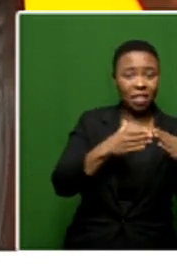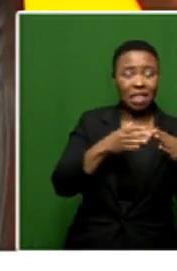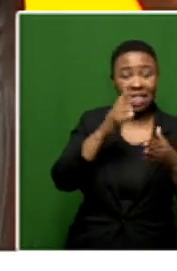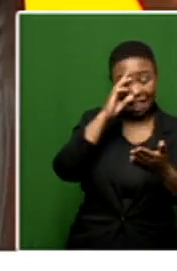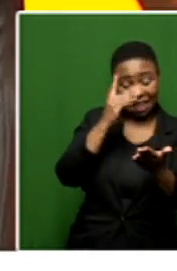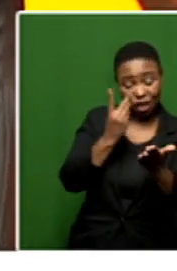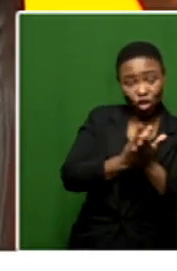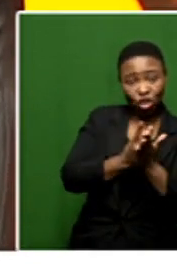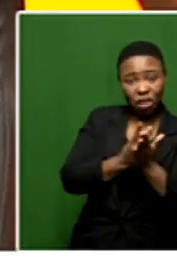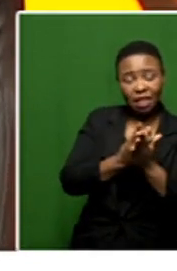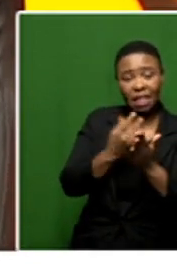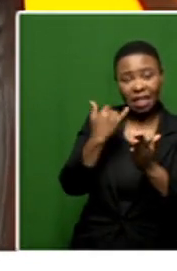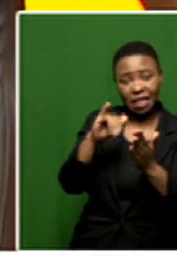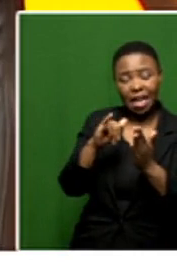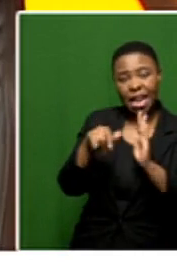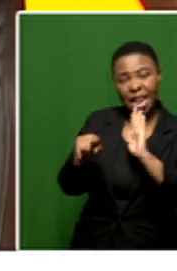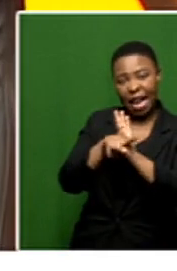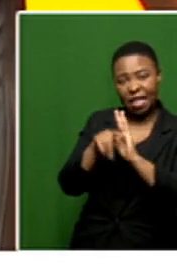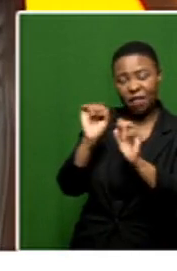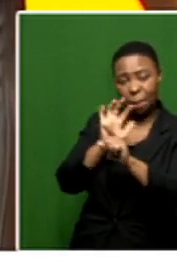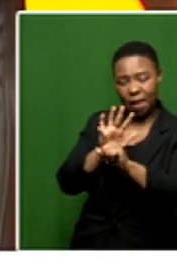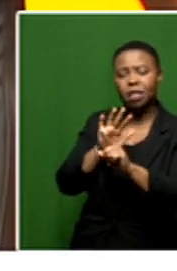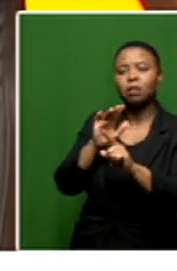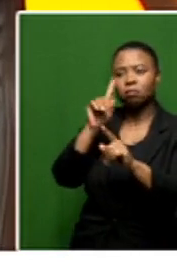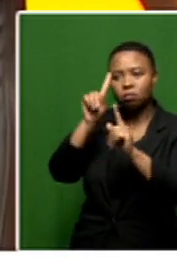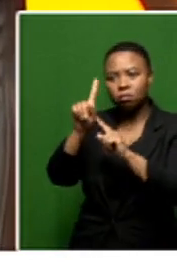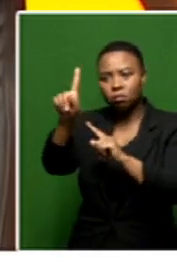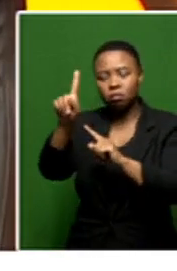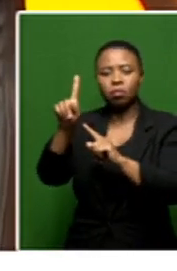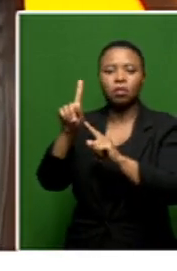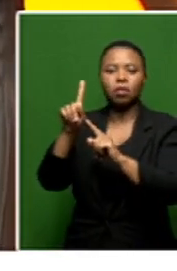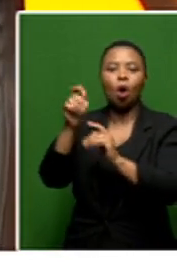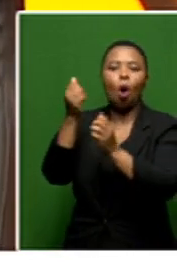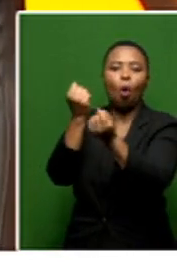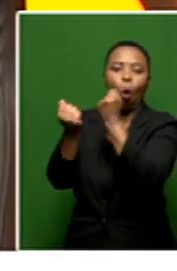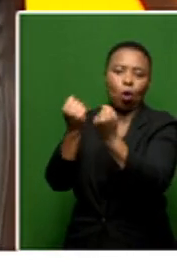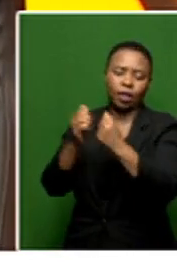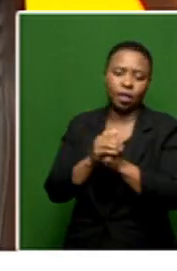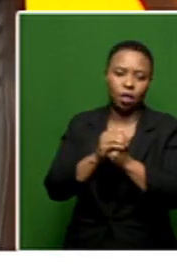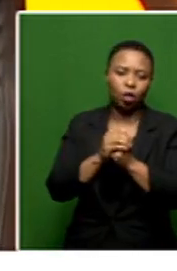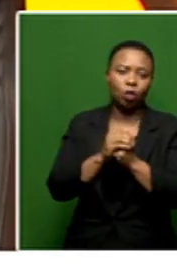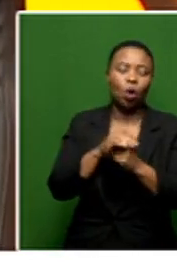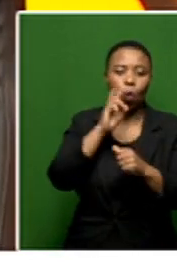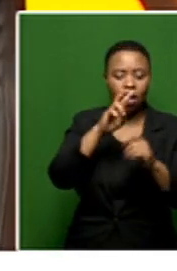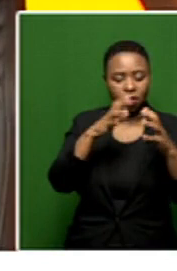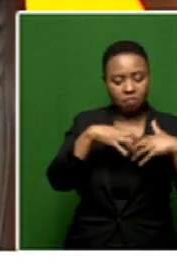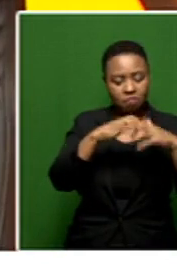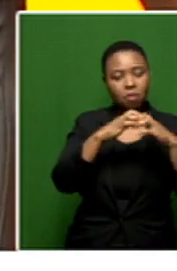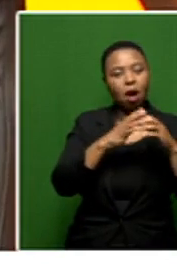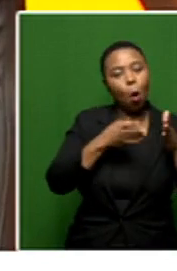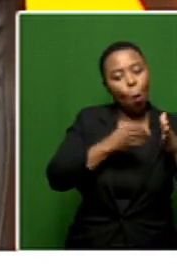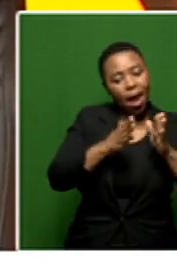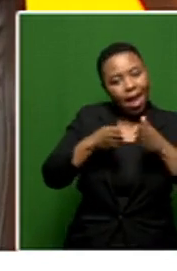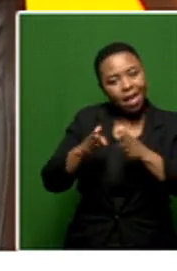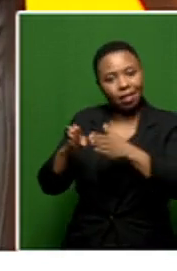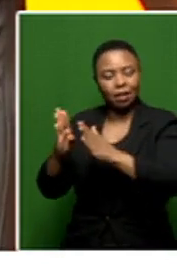decision of the partner can still go to the electoral court. So we've got to find a way and mechanism through which we can actually have